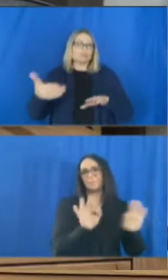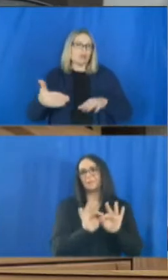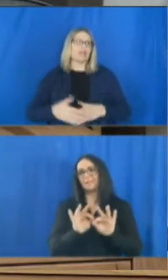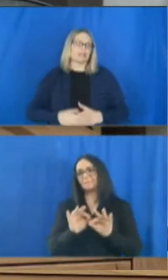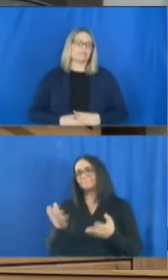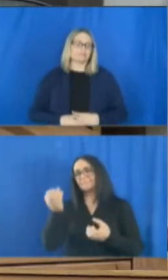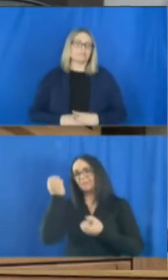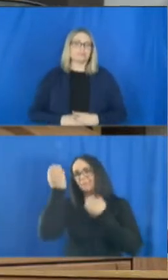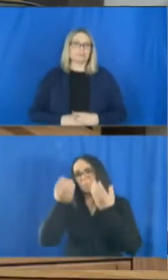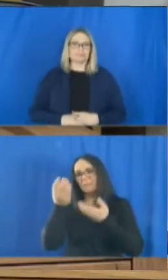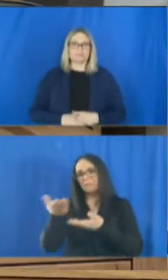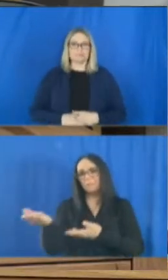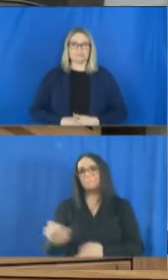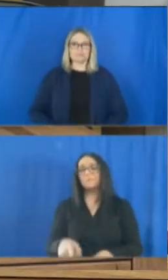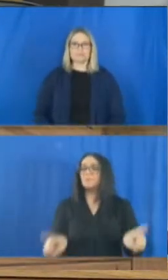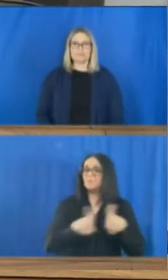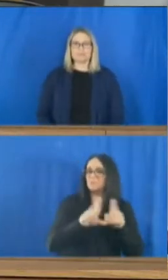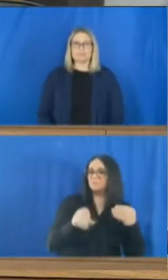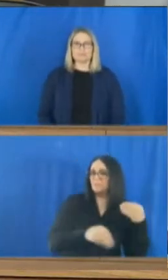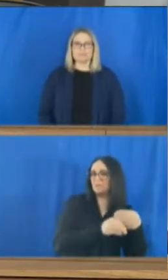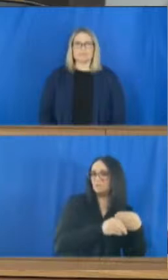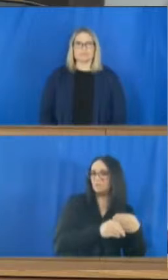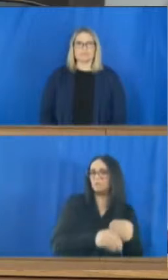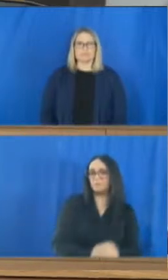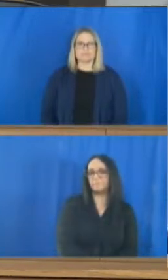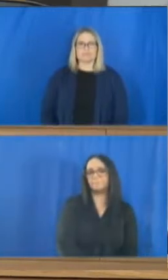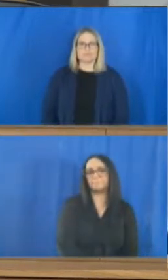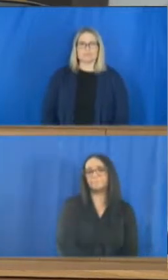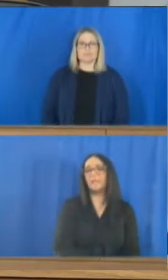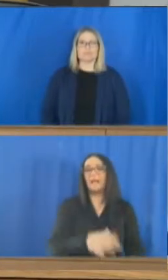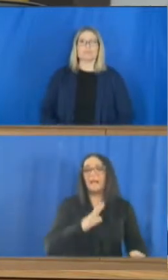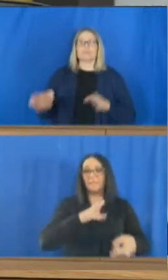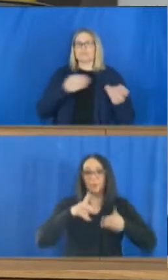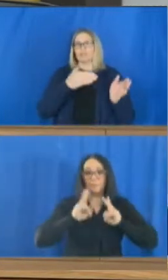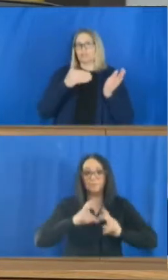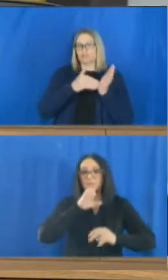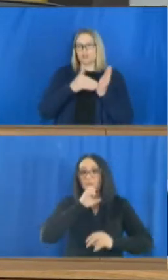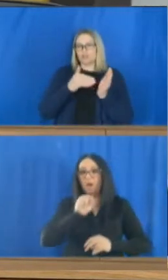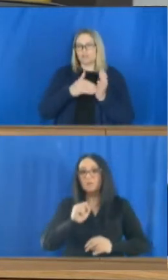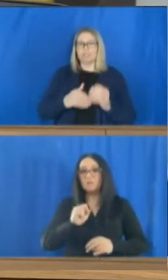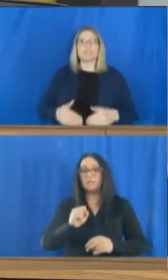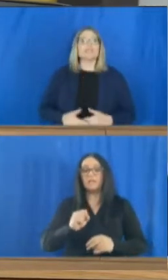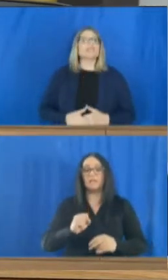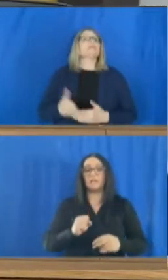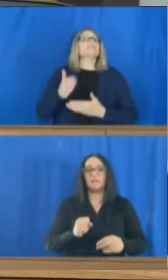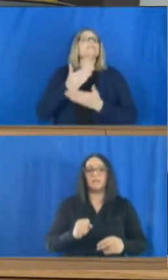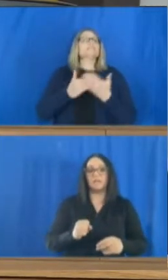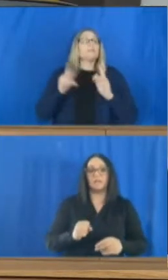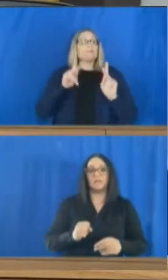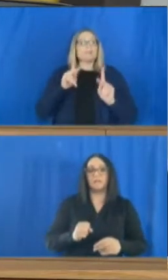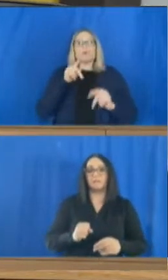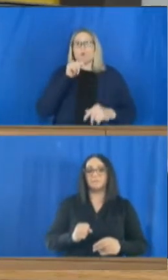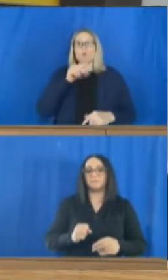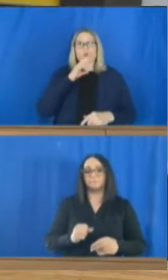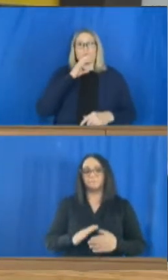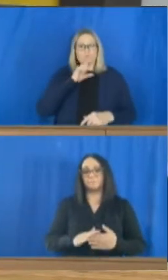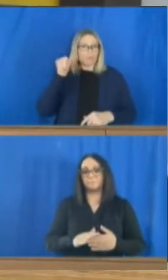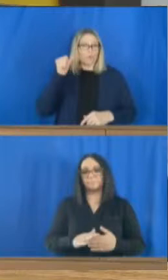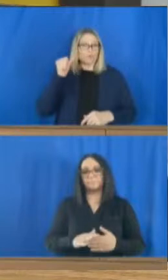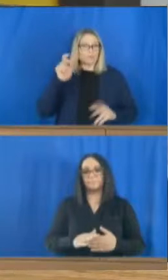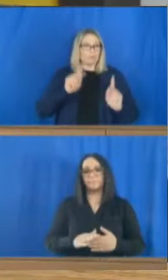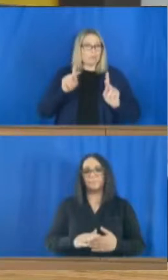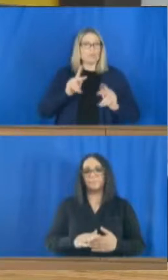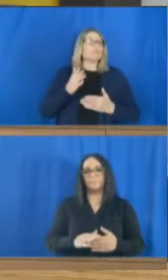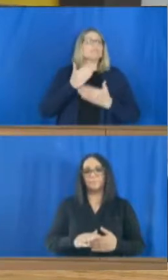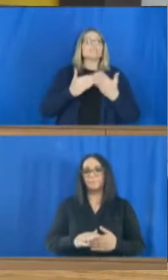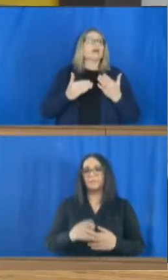so again, that's very common practice in nursing homes for sure, and in the population at large. Again, elderly people who